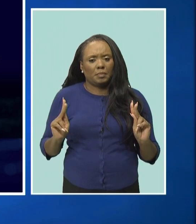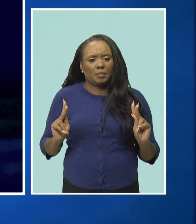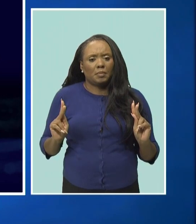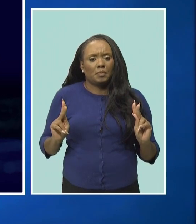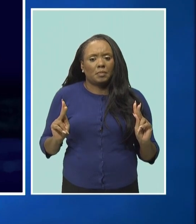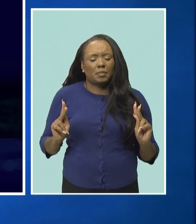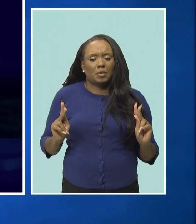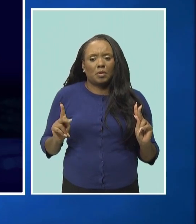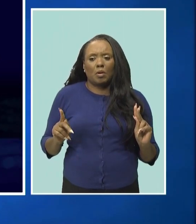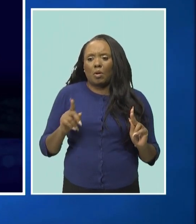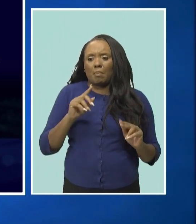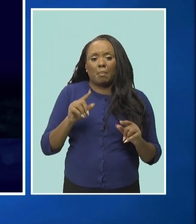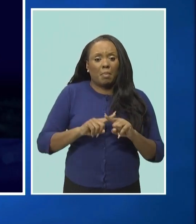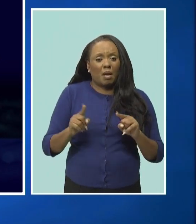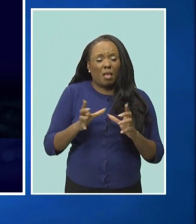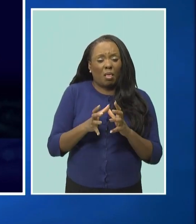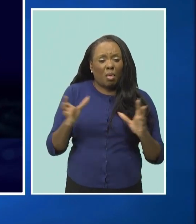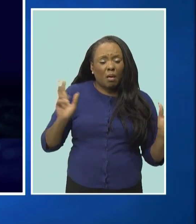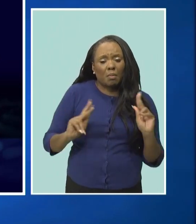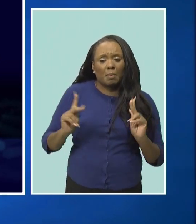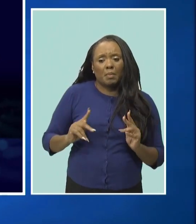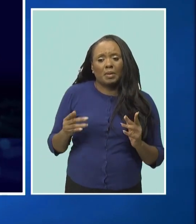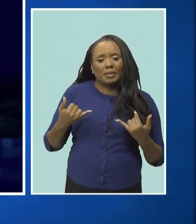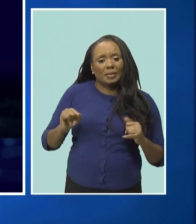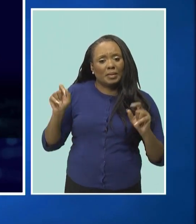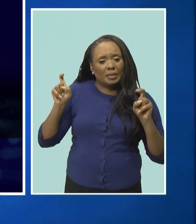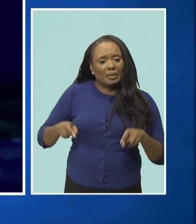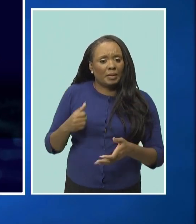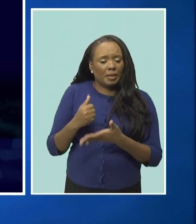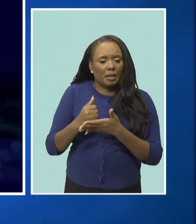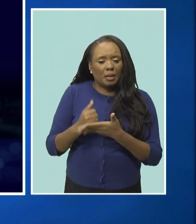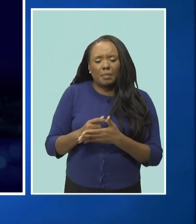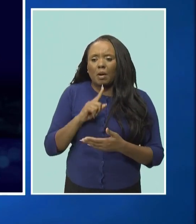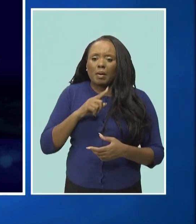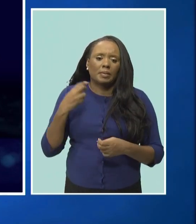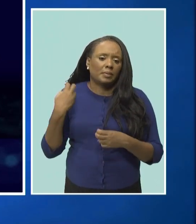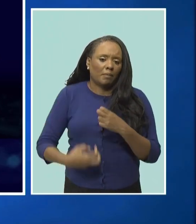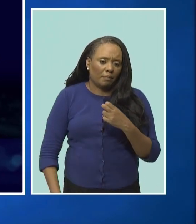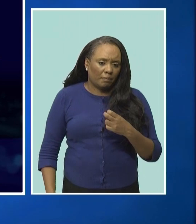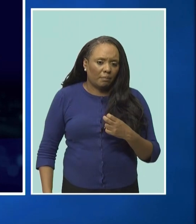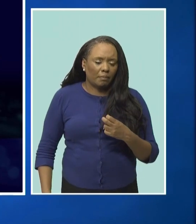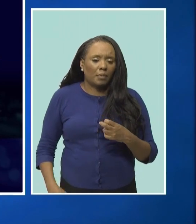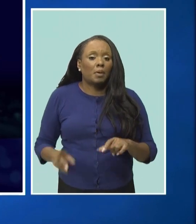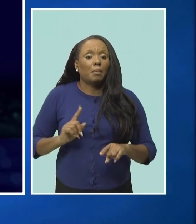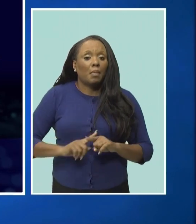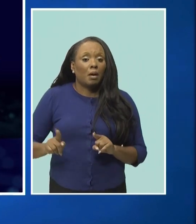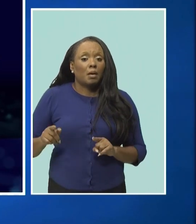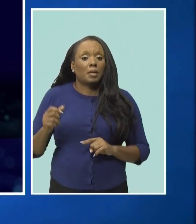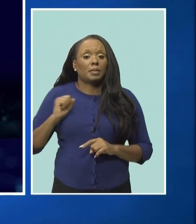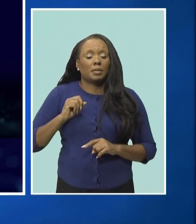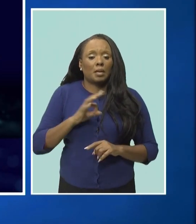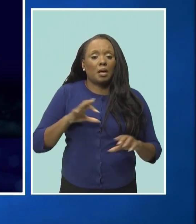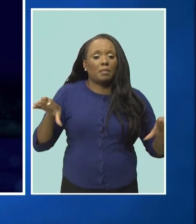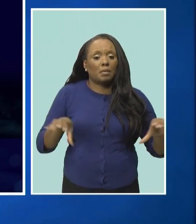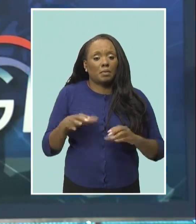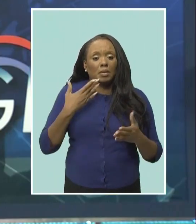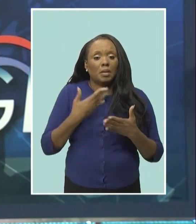about 40 families, in some cases more. So it is a very difficult situation, but they're doing well to be able to handle